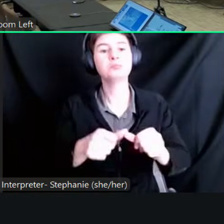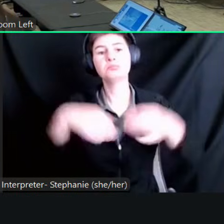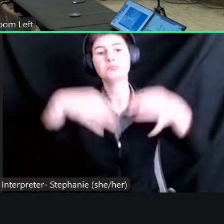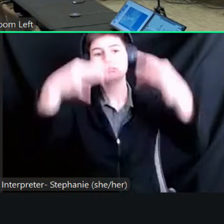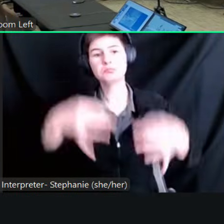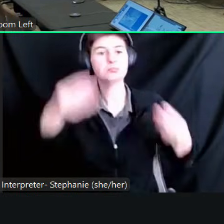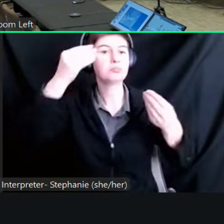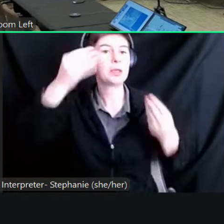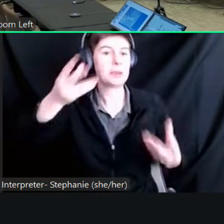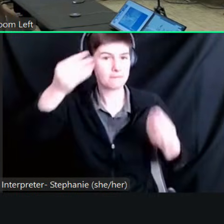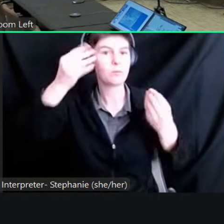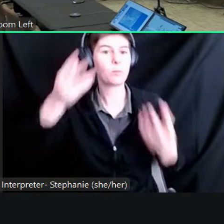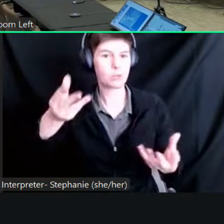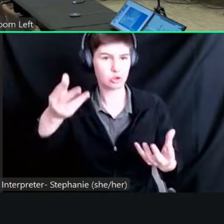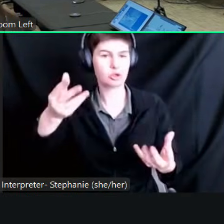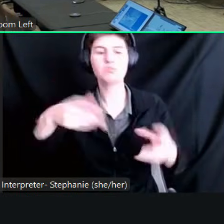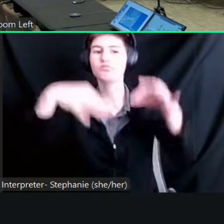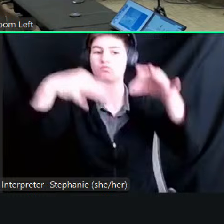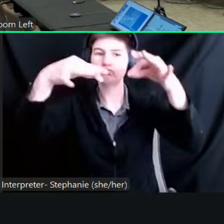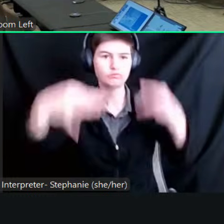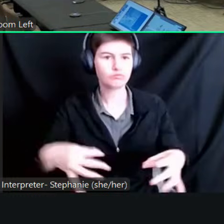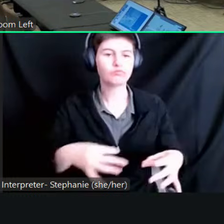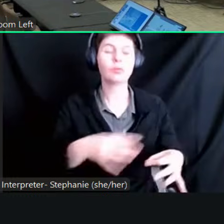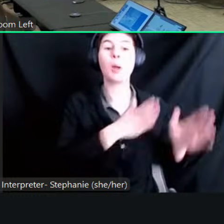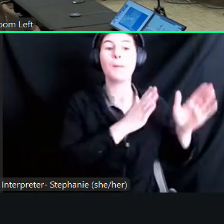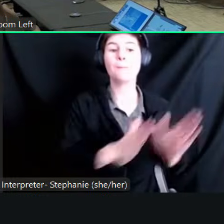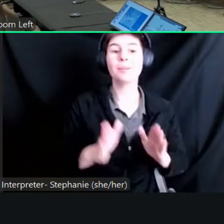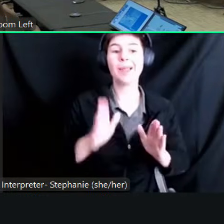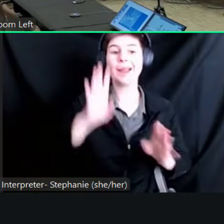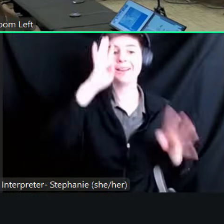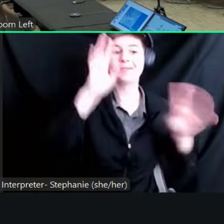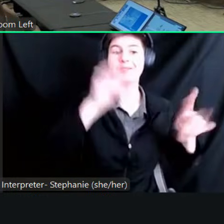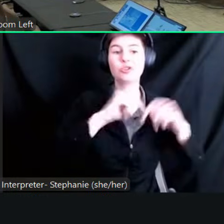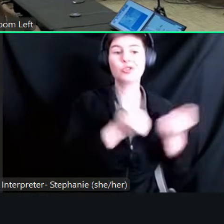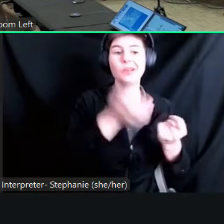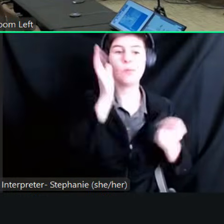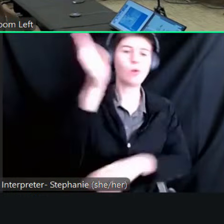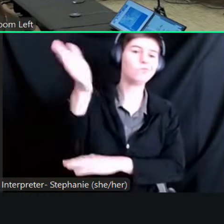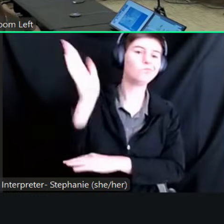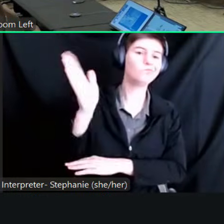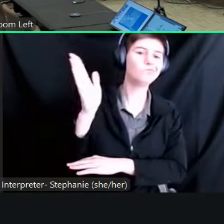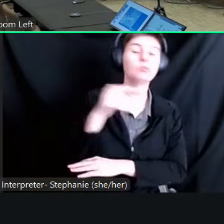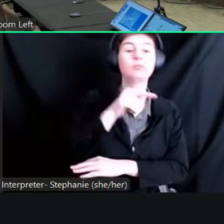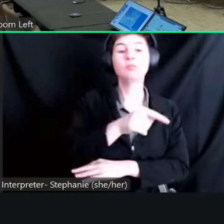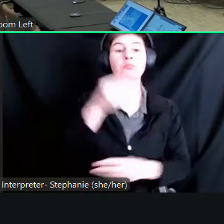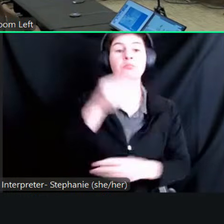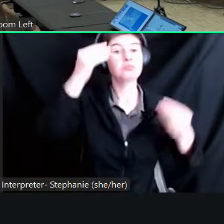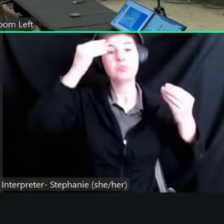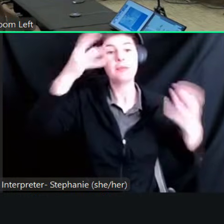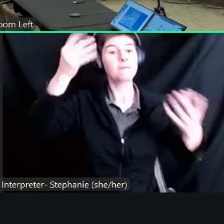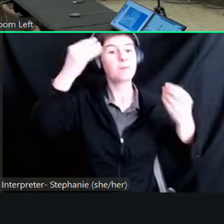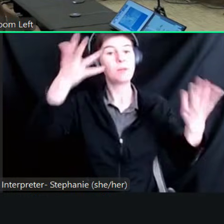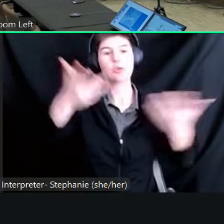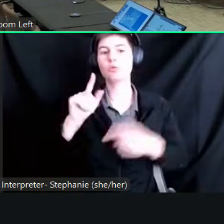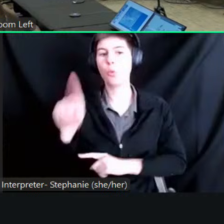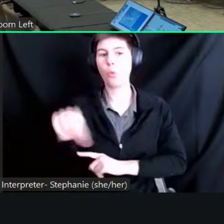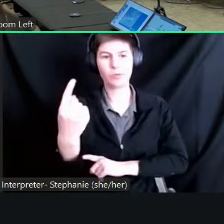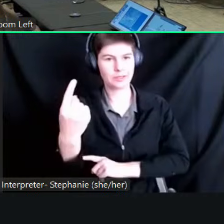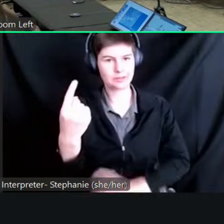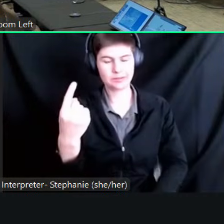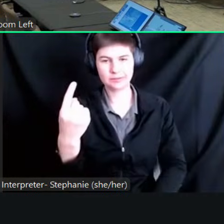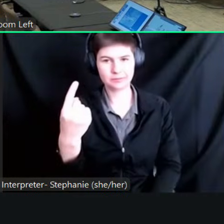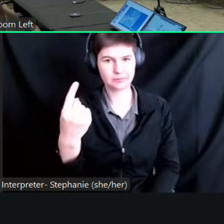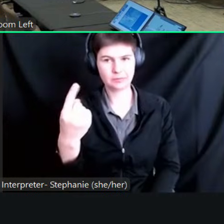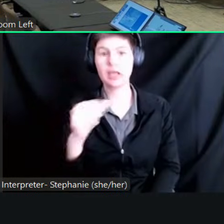to be shared in this meeting from the Planning and Innovation team. And this would be an informational session. It would not constitute an